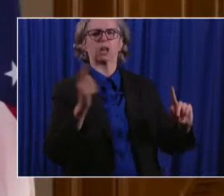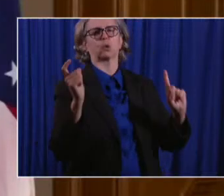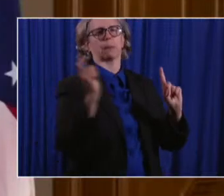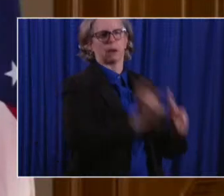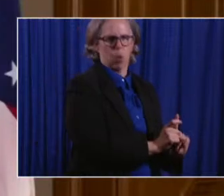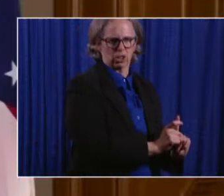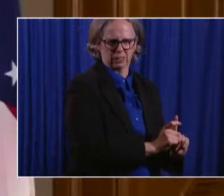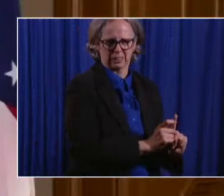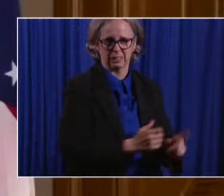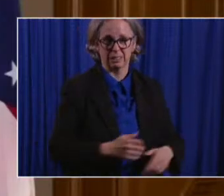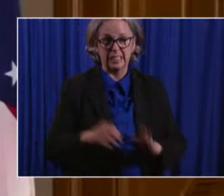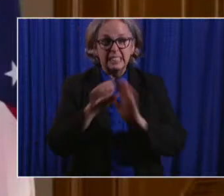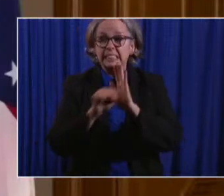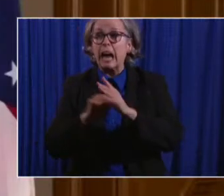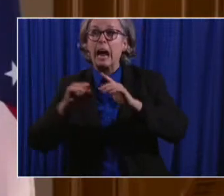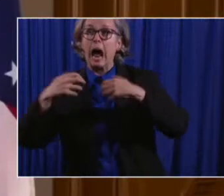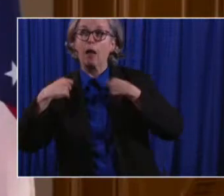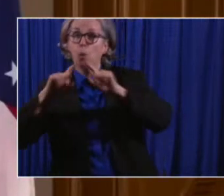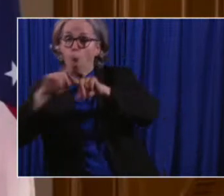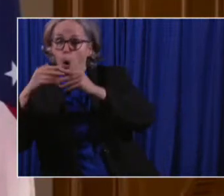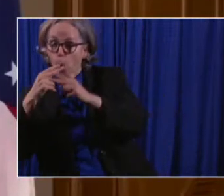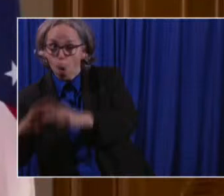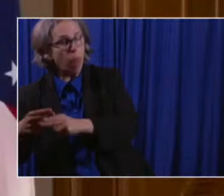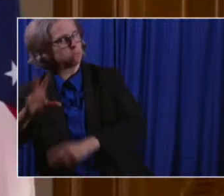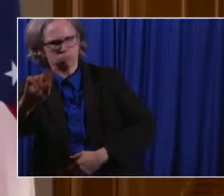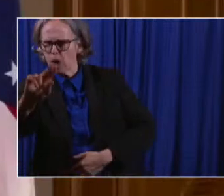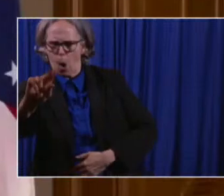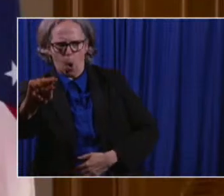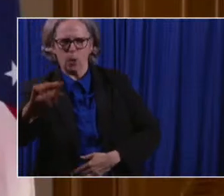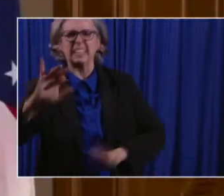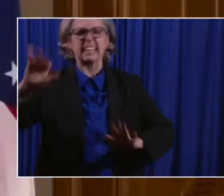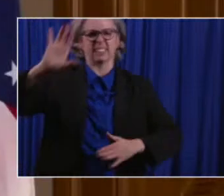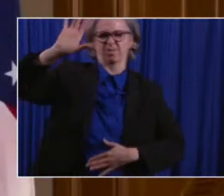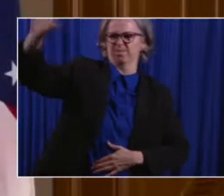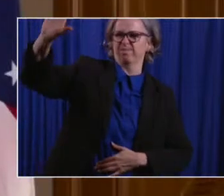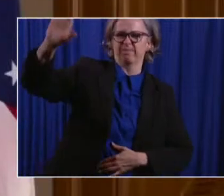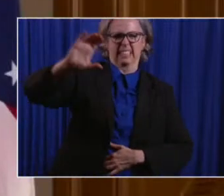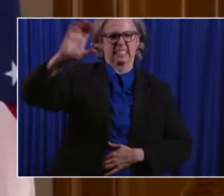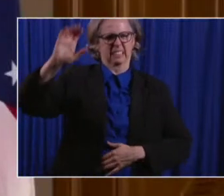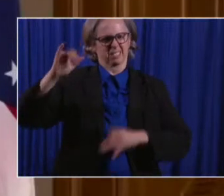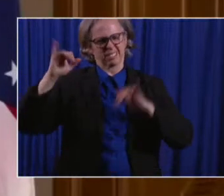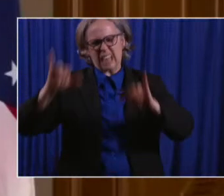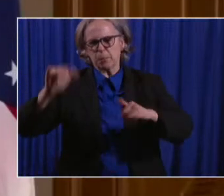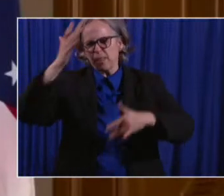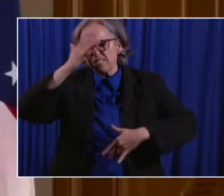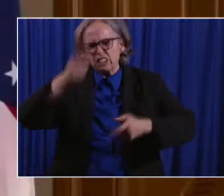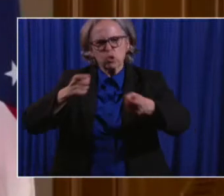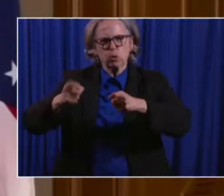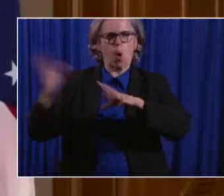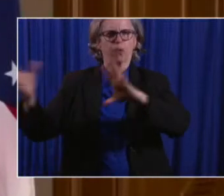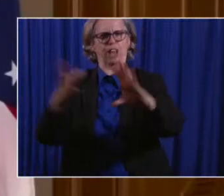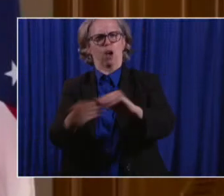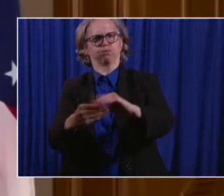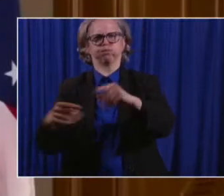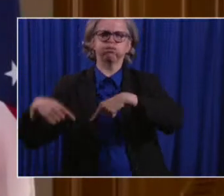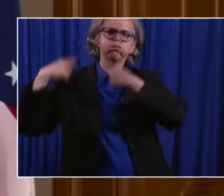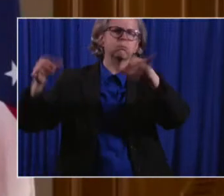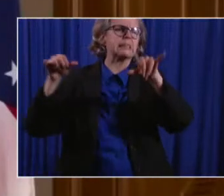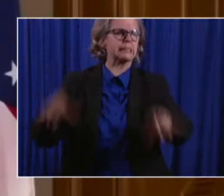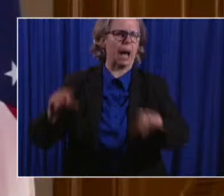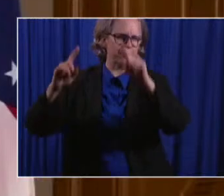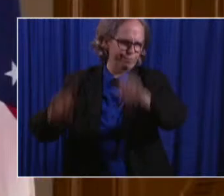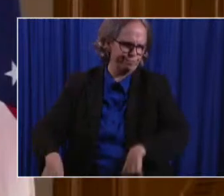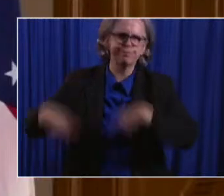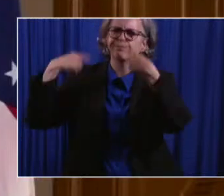infection control practice. This is in keeping with the best practices, and local health departments should determine if quarantine or